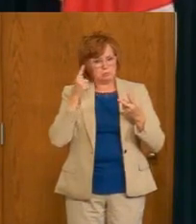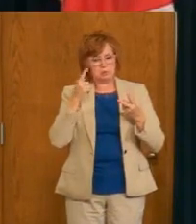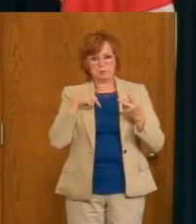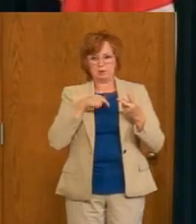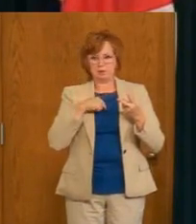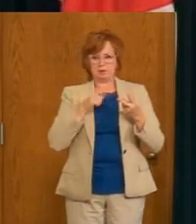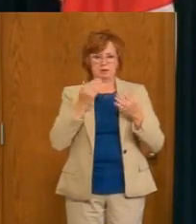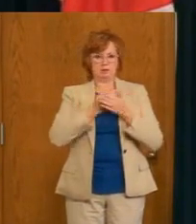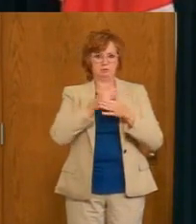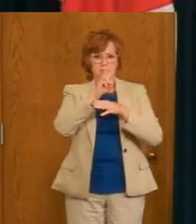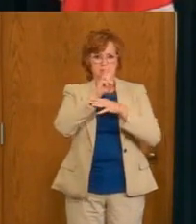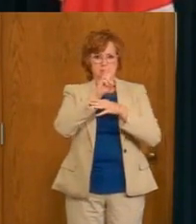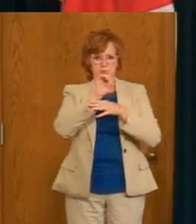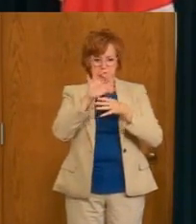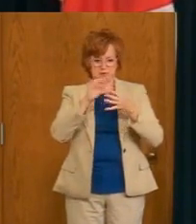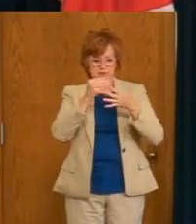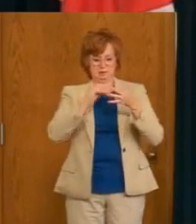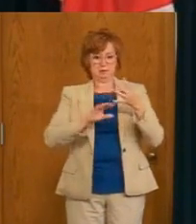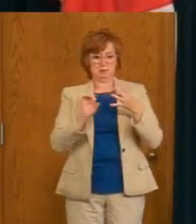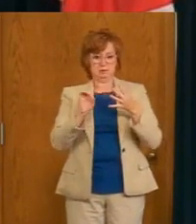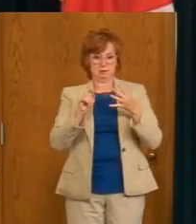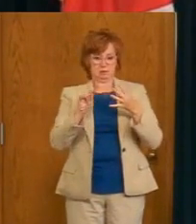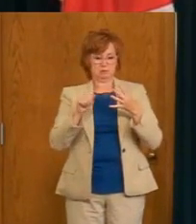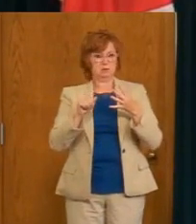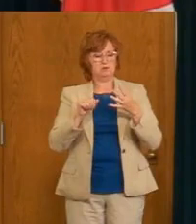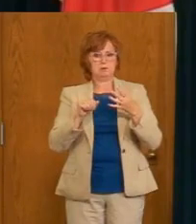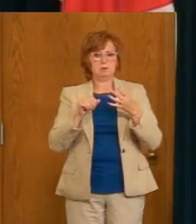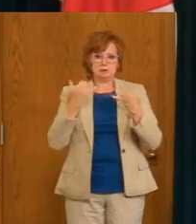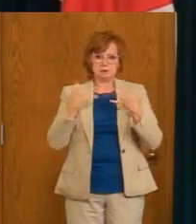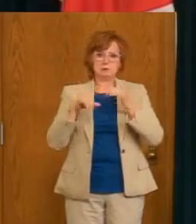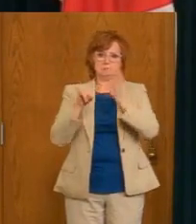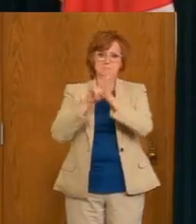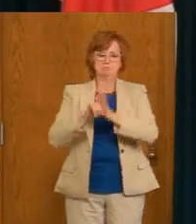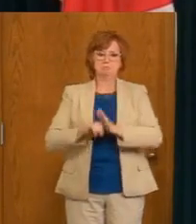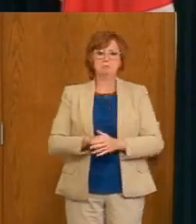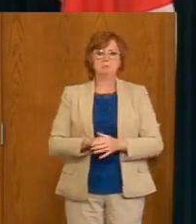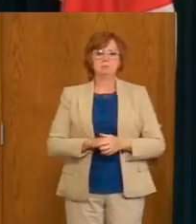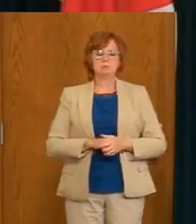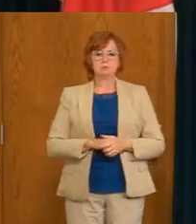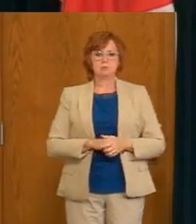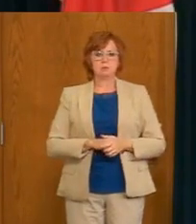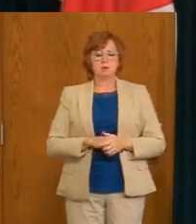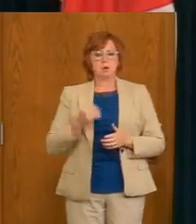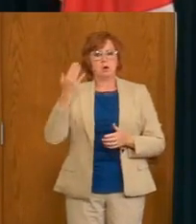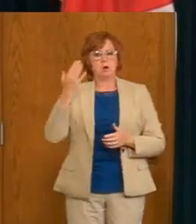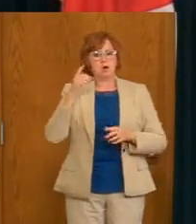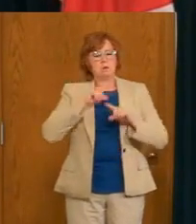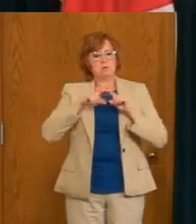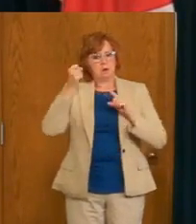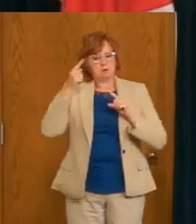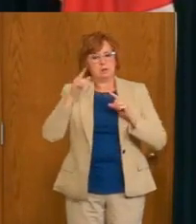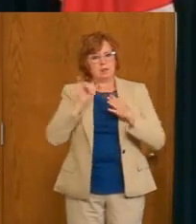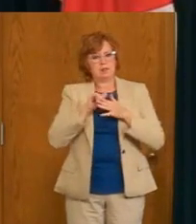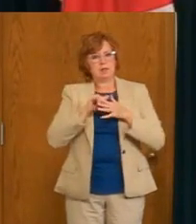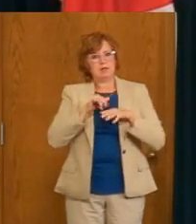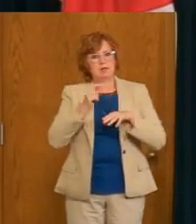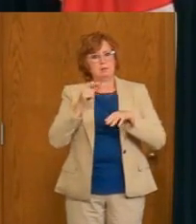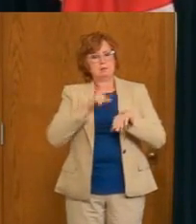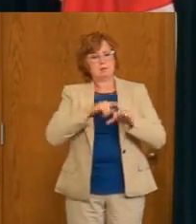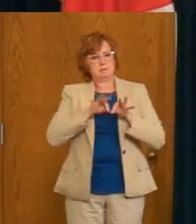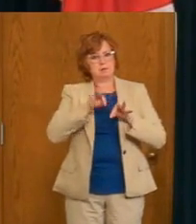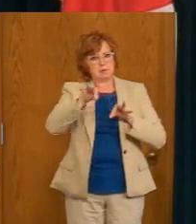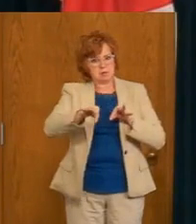year in the spring and summer, we have been leaders in Canada in deploying point-of-care testing, and even last